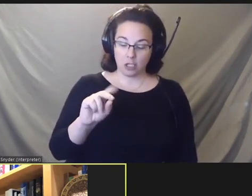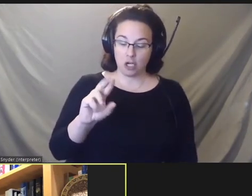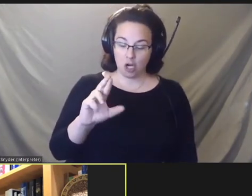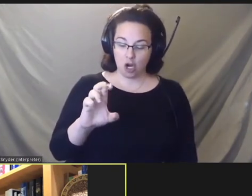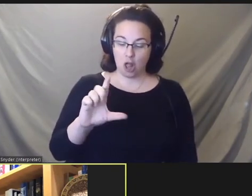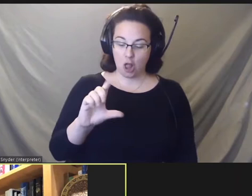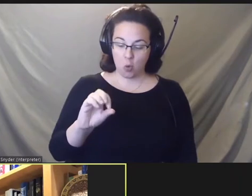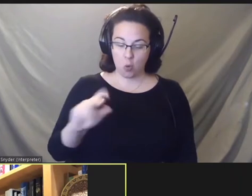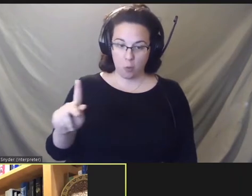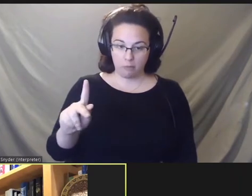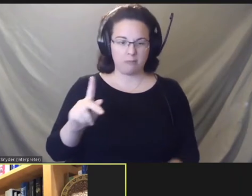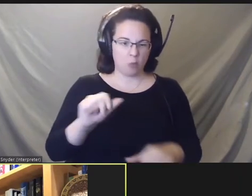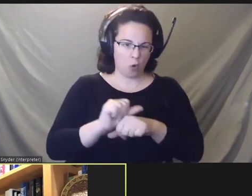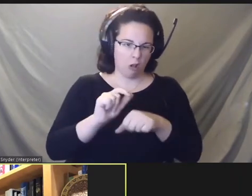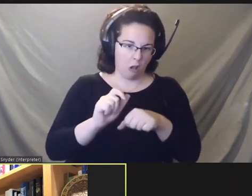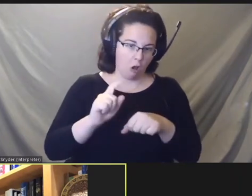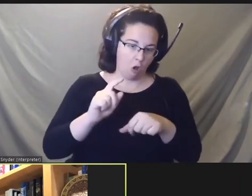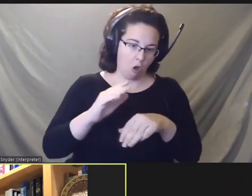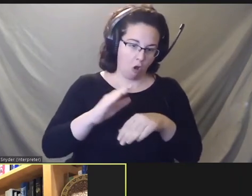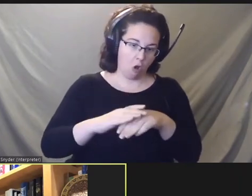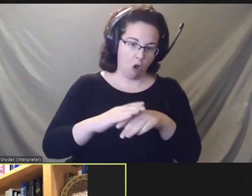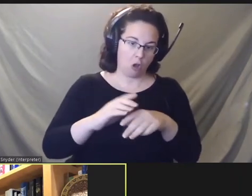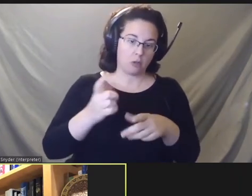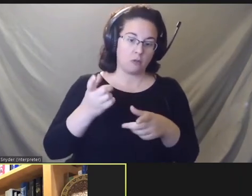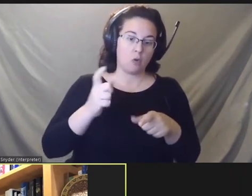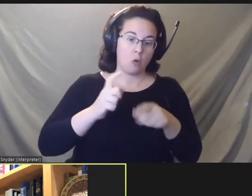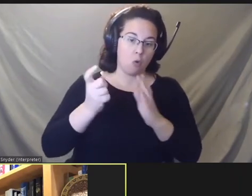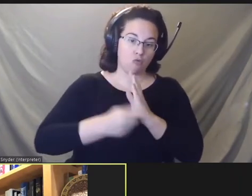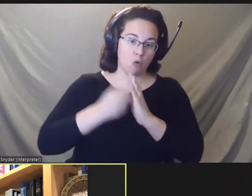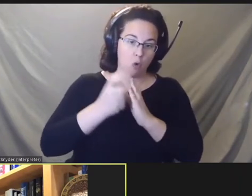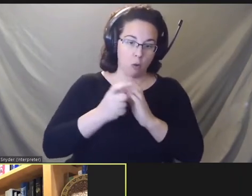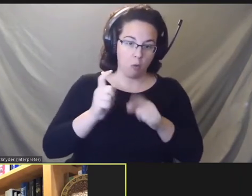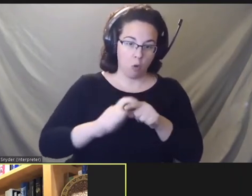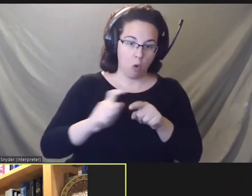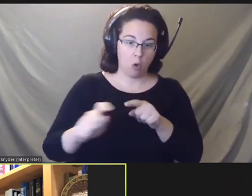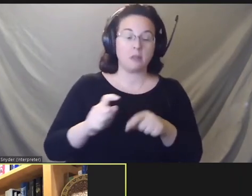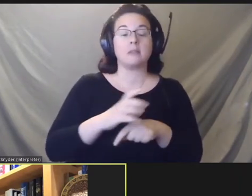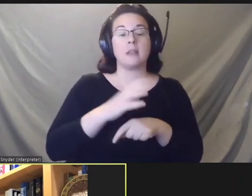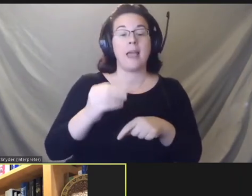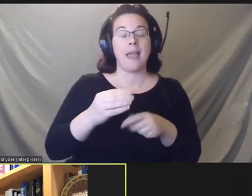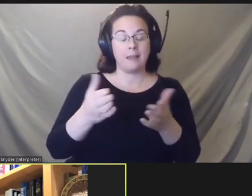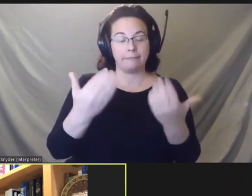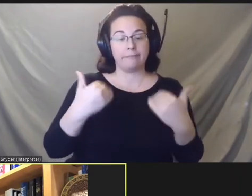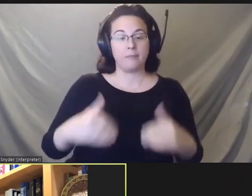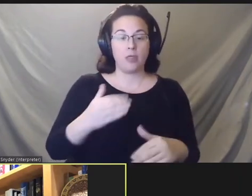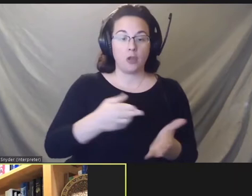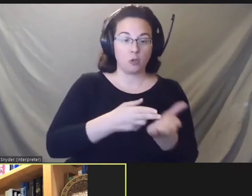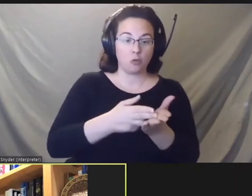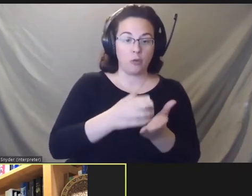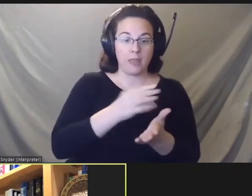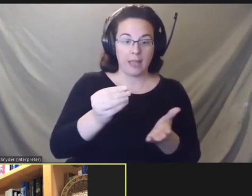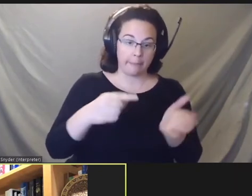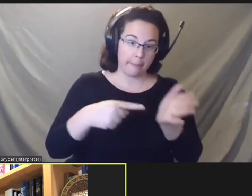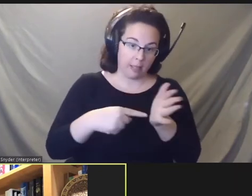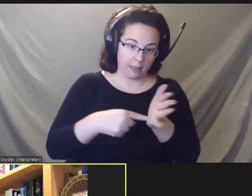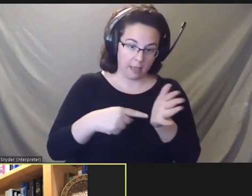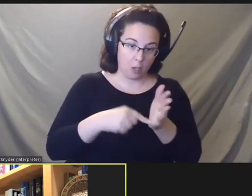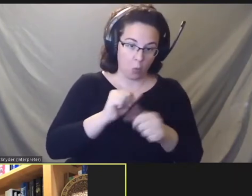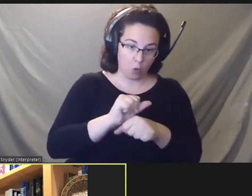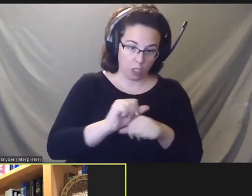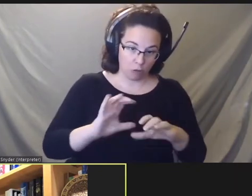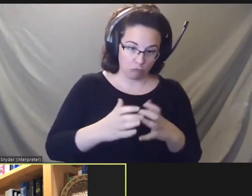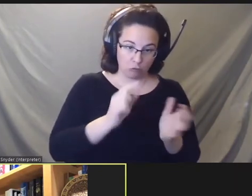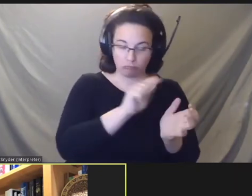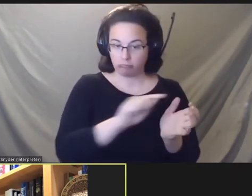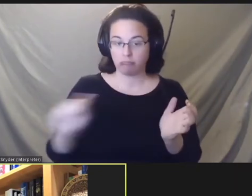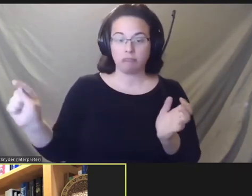Group. And co-chairs Vonda Long-Dillard and Jocelyn Day of the Truth in Billing Working Group. For each of you who have